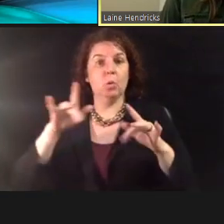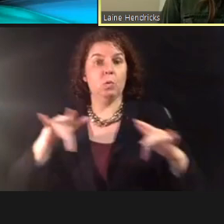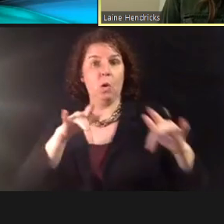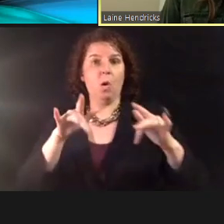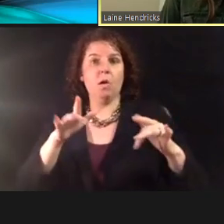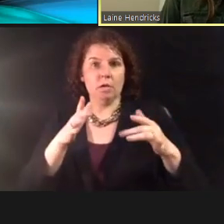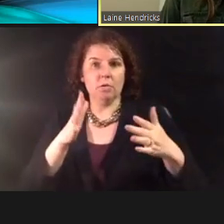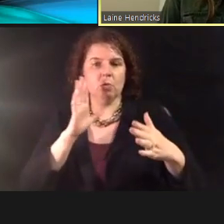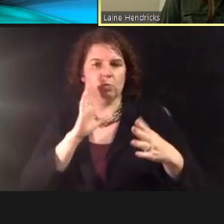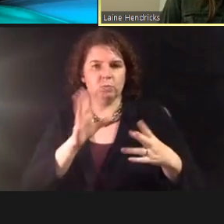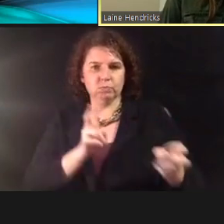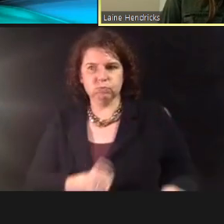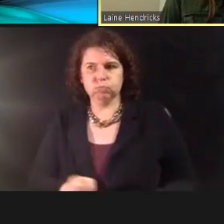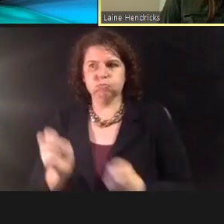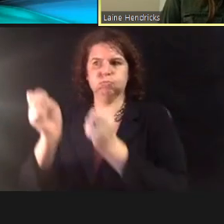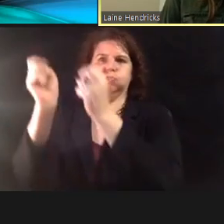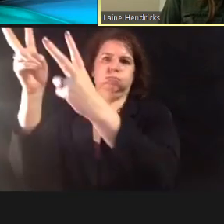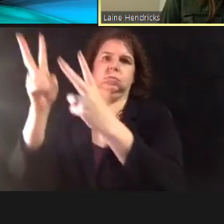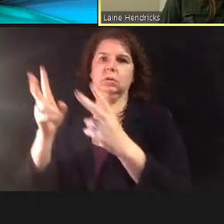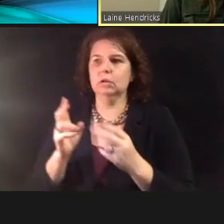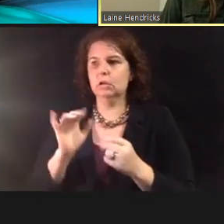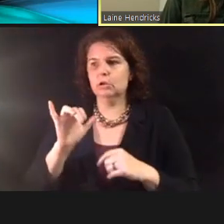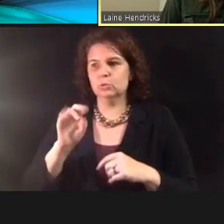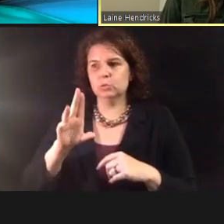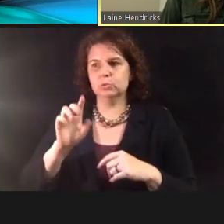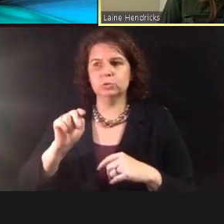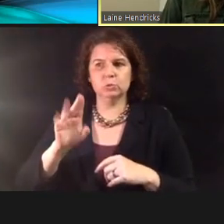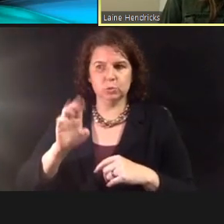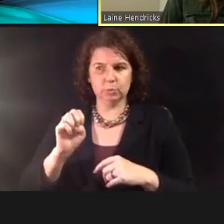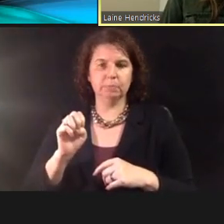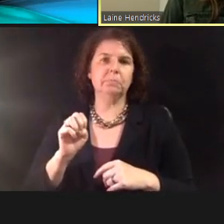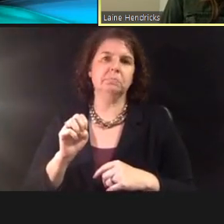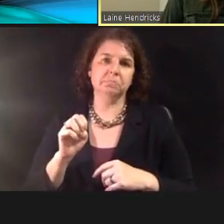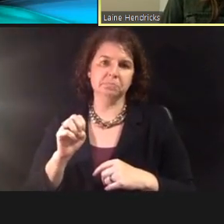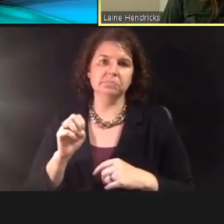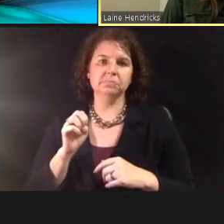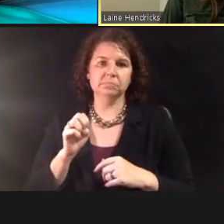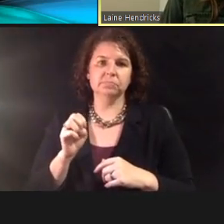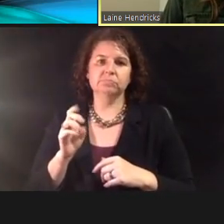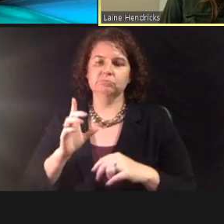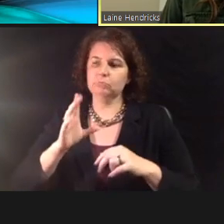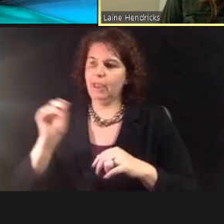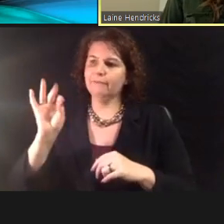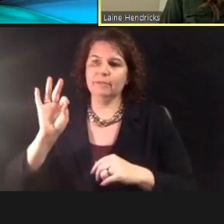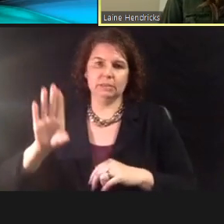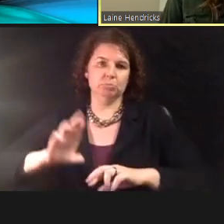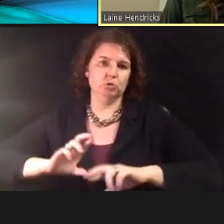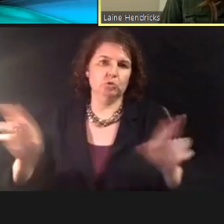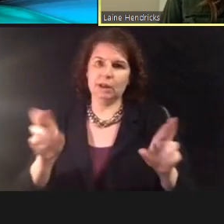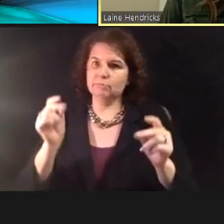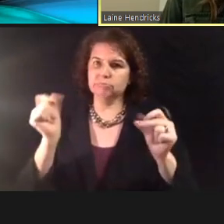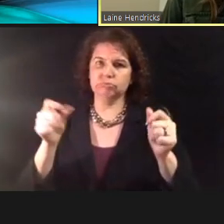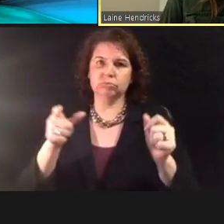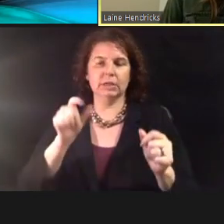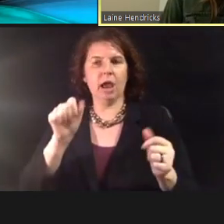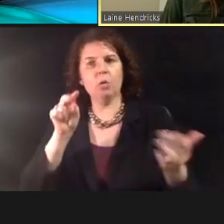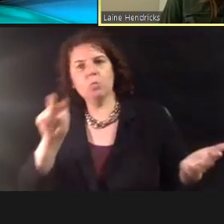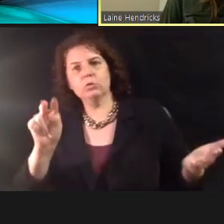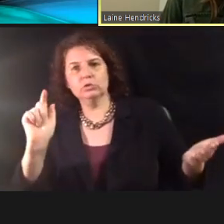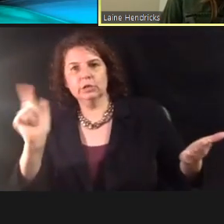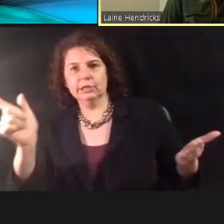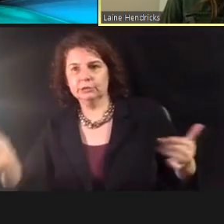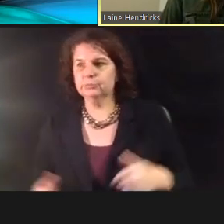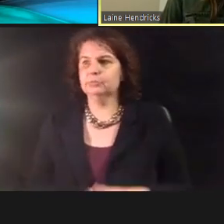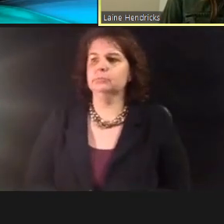YouTube channel later this afternoon, and it will be included in tomorrow's status update as well. Remember, your #1